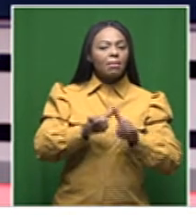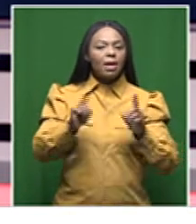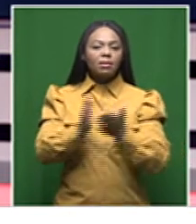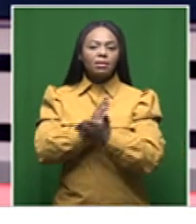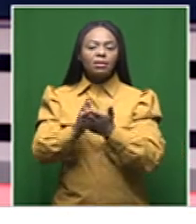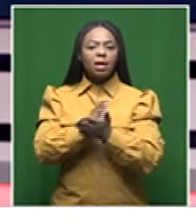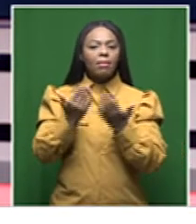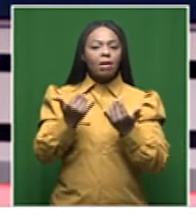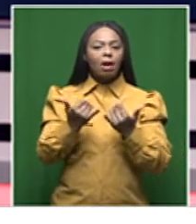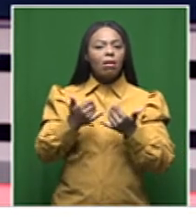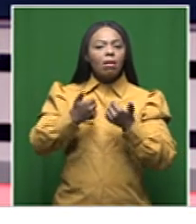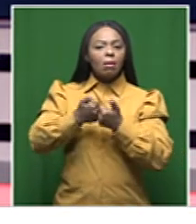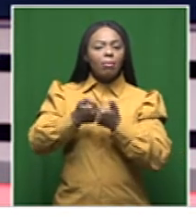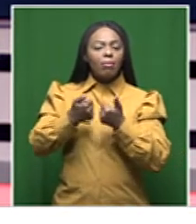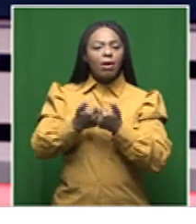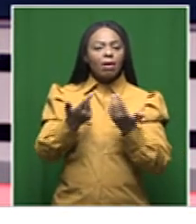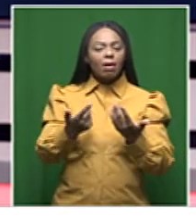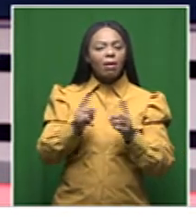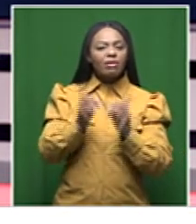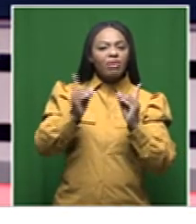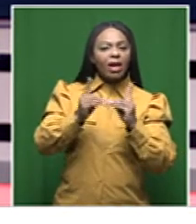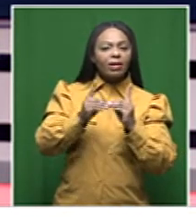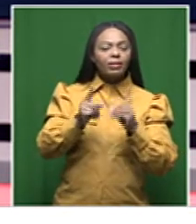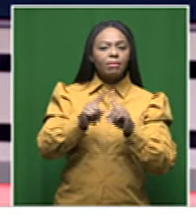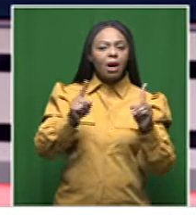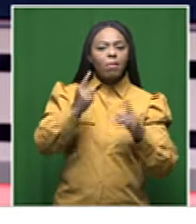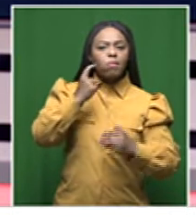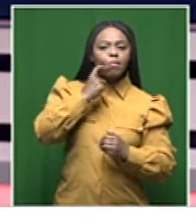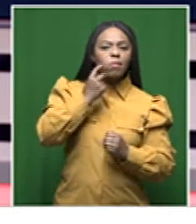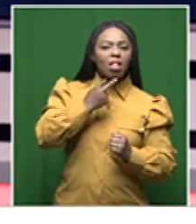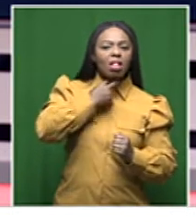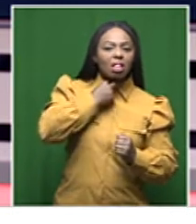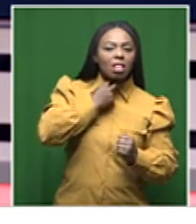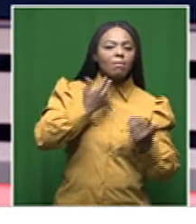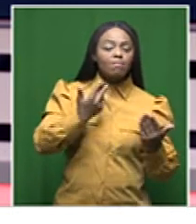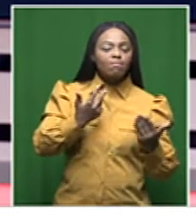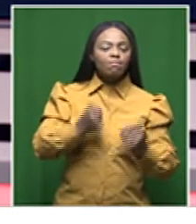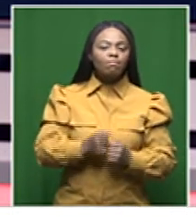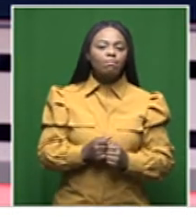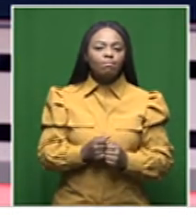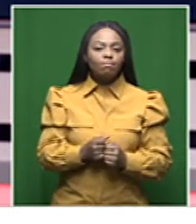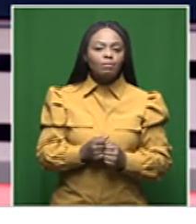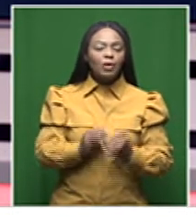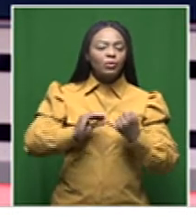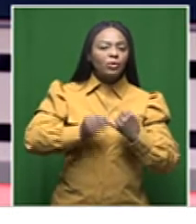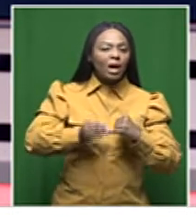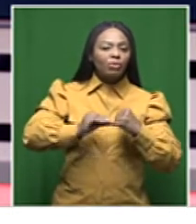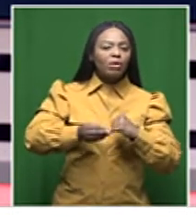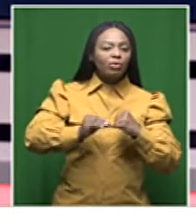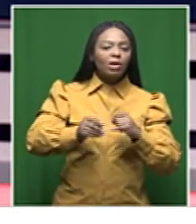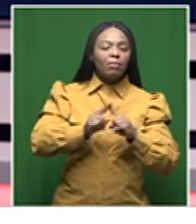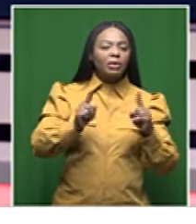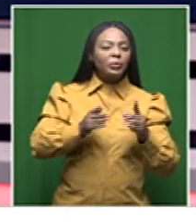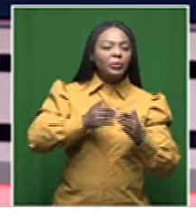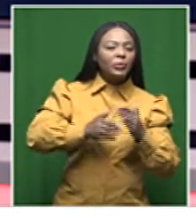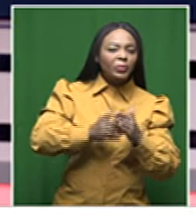coping with infertility and infertility treatment, of course, conceiving a baby can be very trying. The physical, emotional, and financial